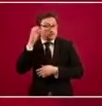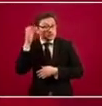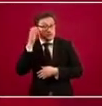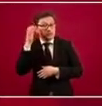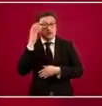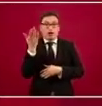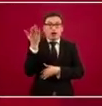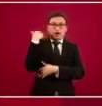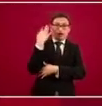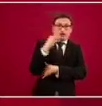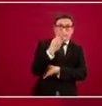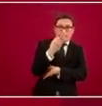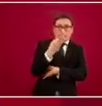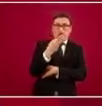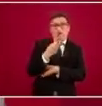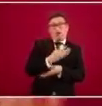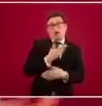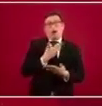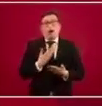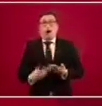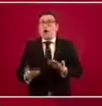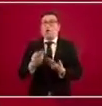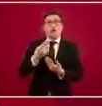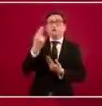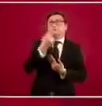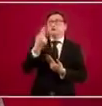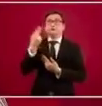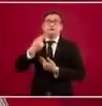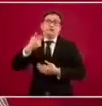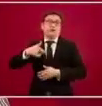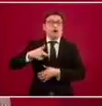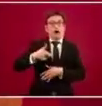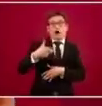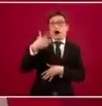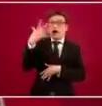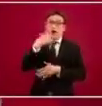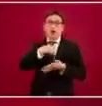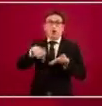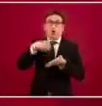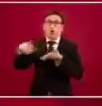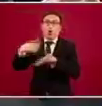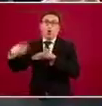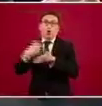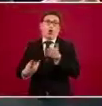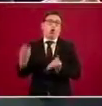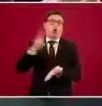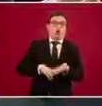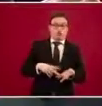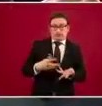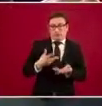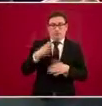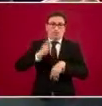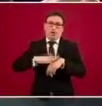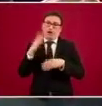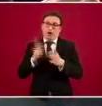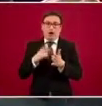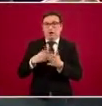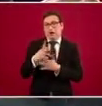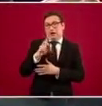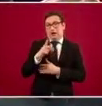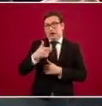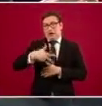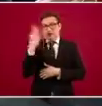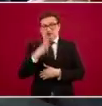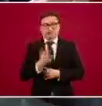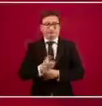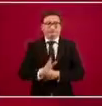that Mexico sold their masks to China and now we can buy them. We have to buy them back 30 times the price.